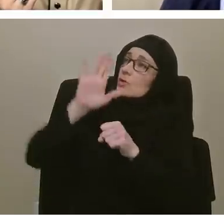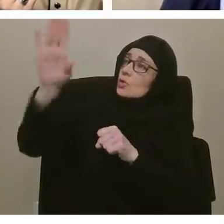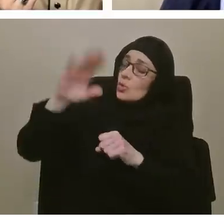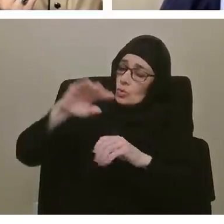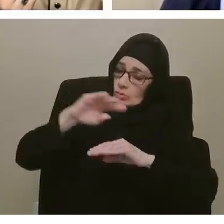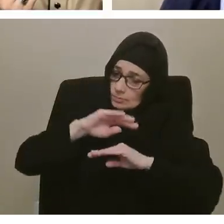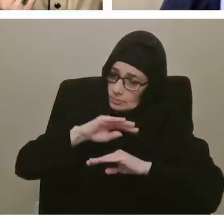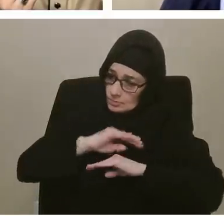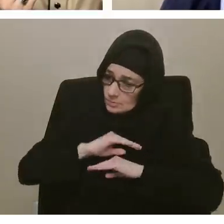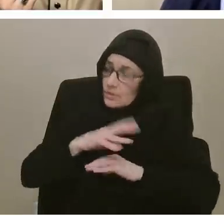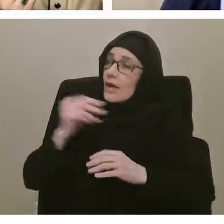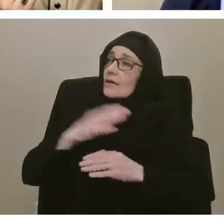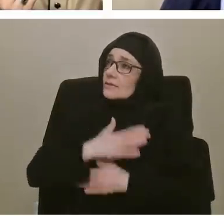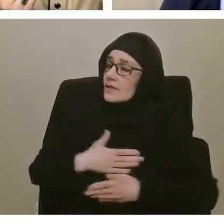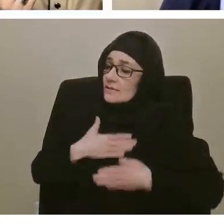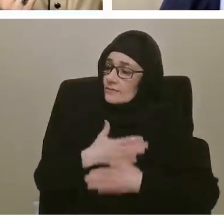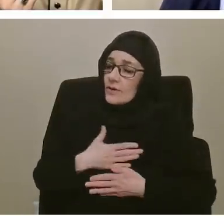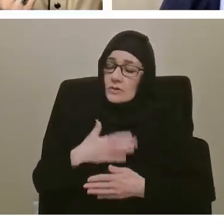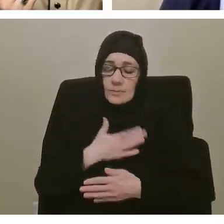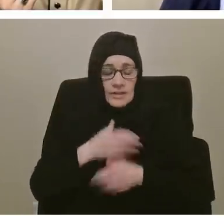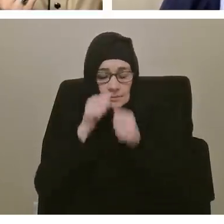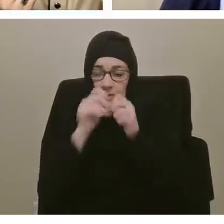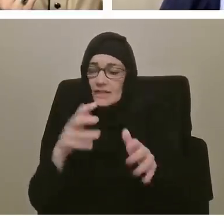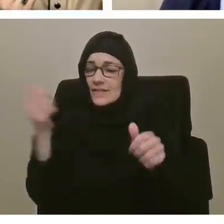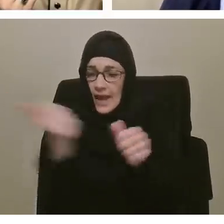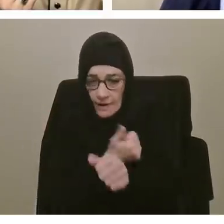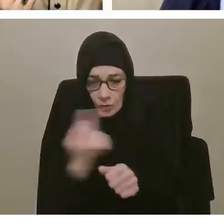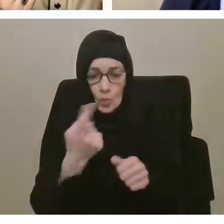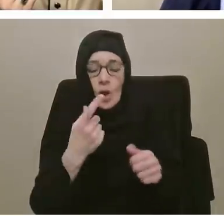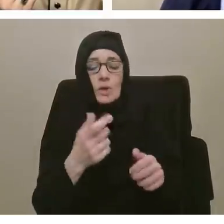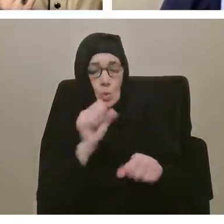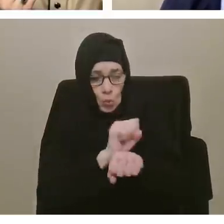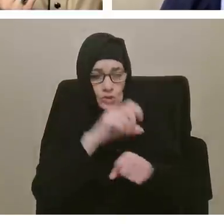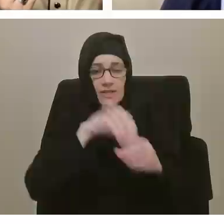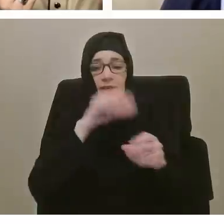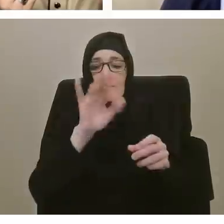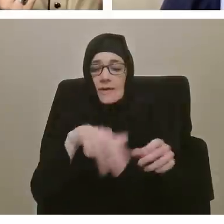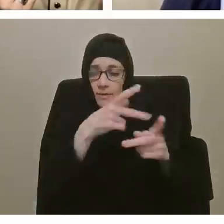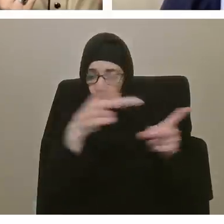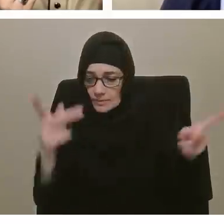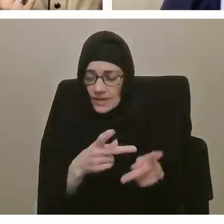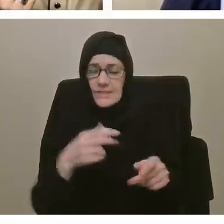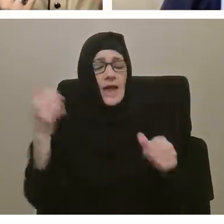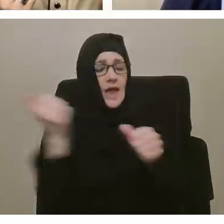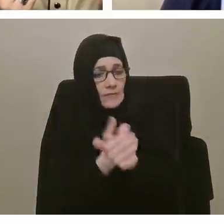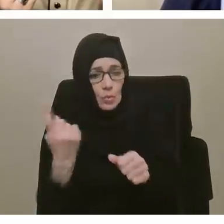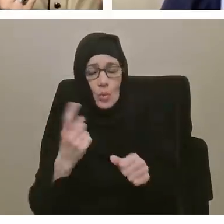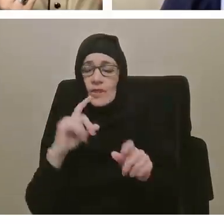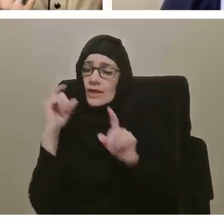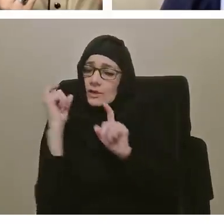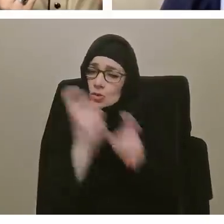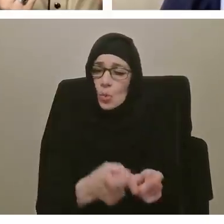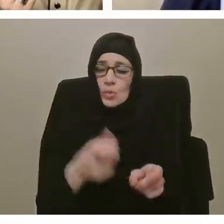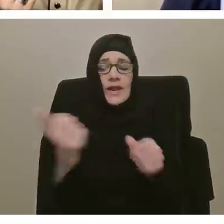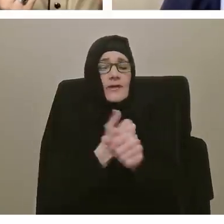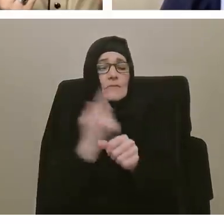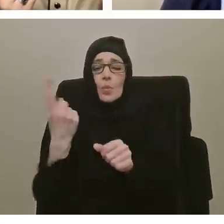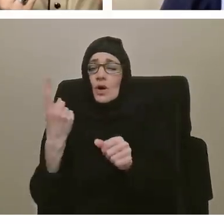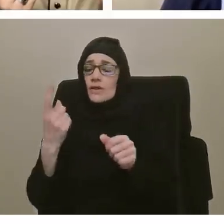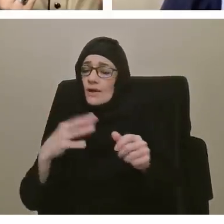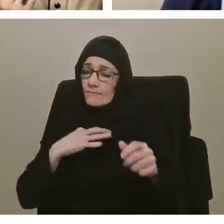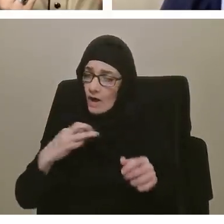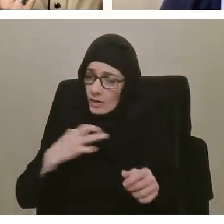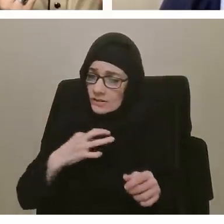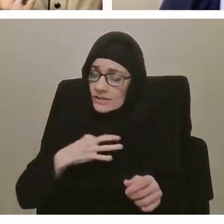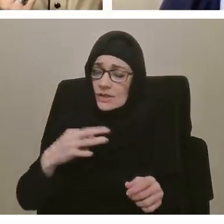every single person who works in this space, every single person who's volunteered, every single person who's donated, every single person who's